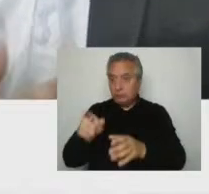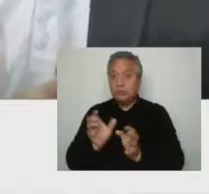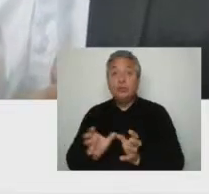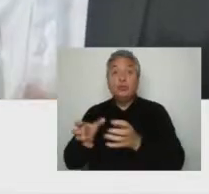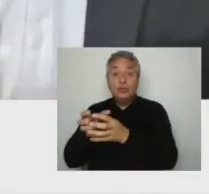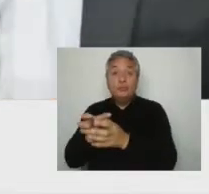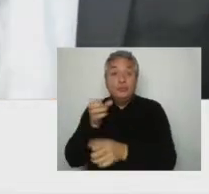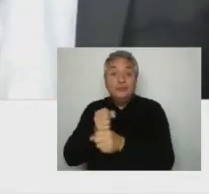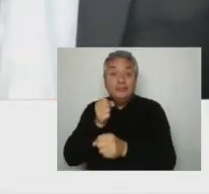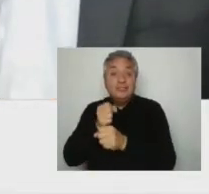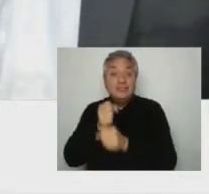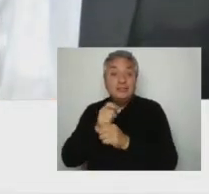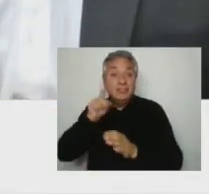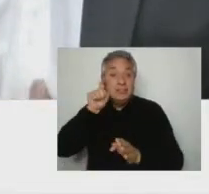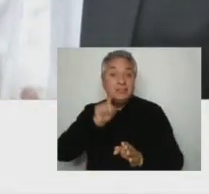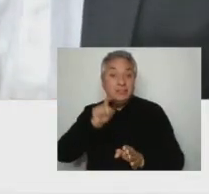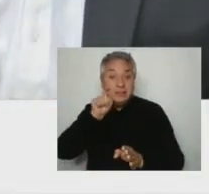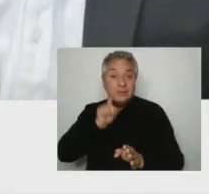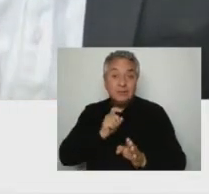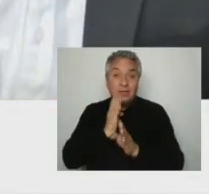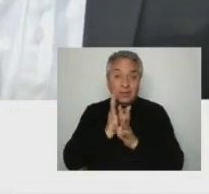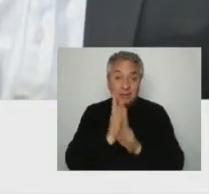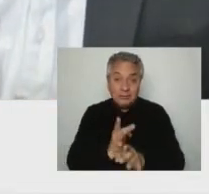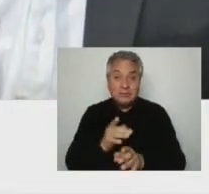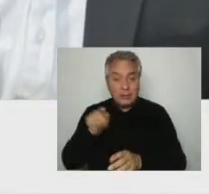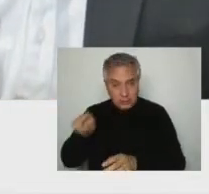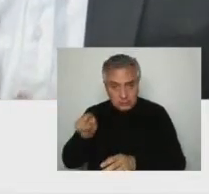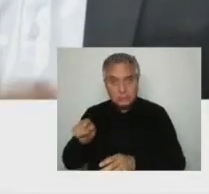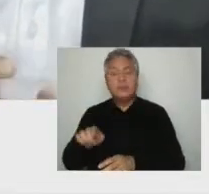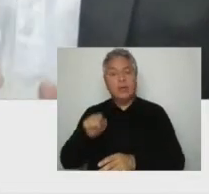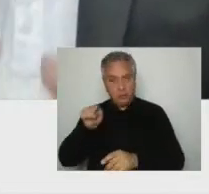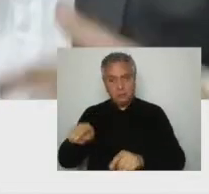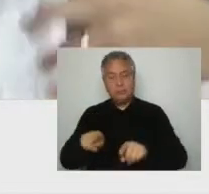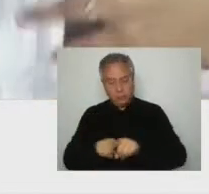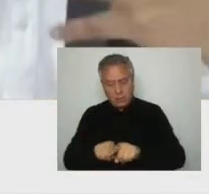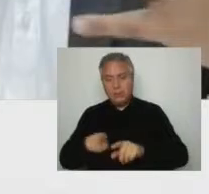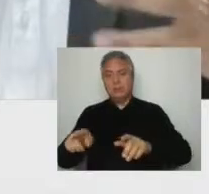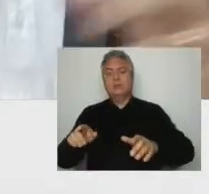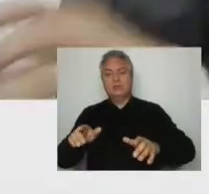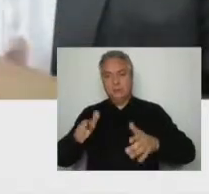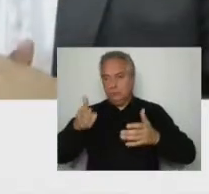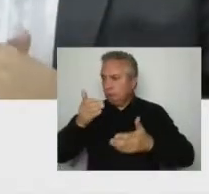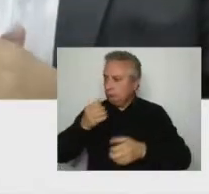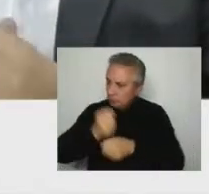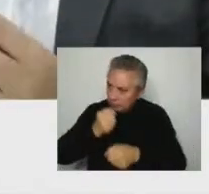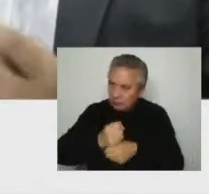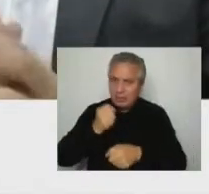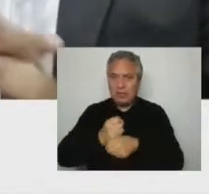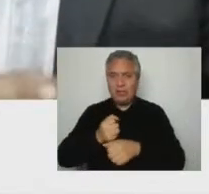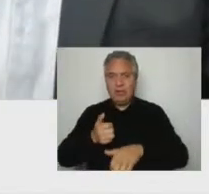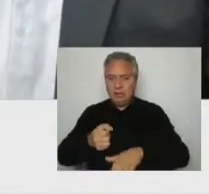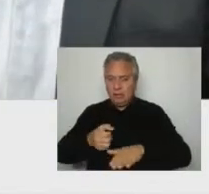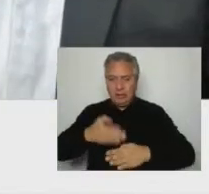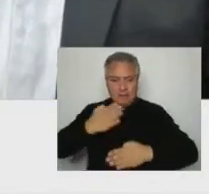transportation workers, art and cultural workers,